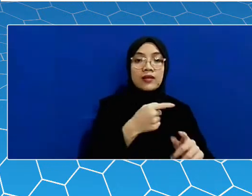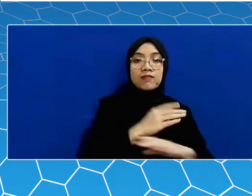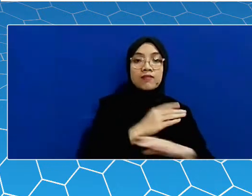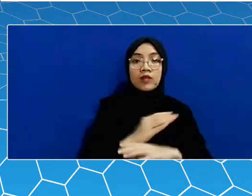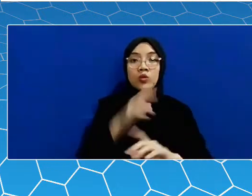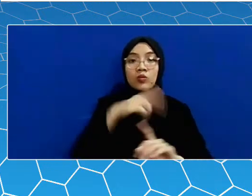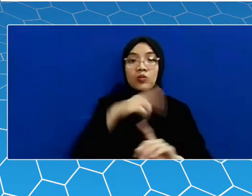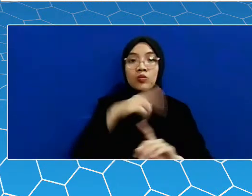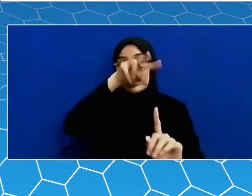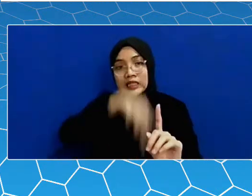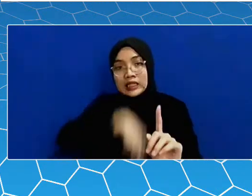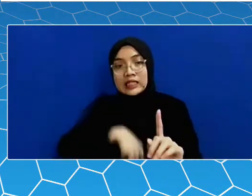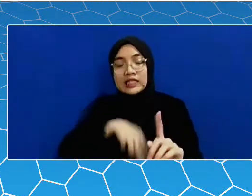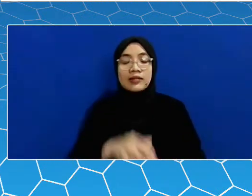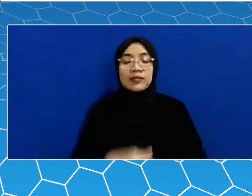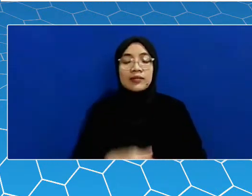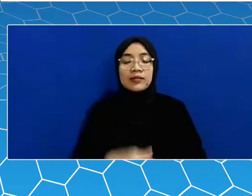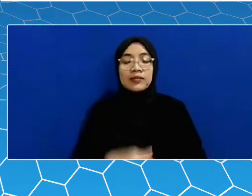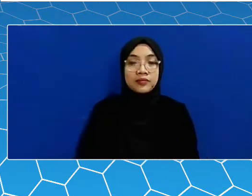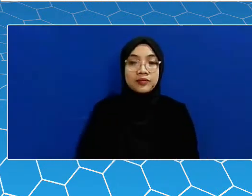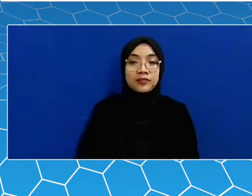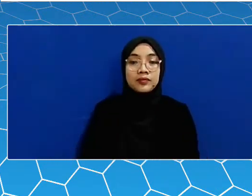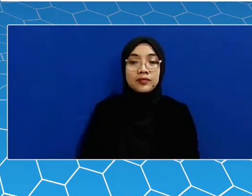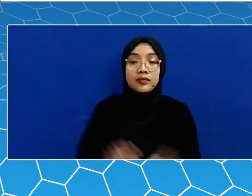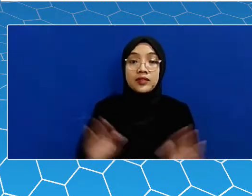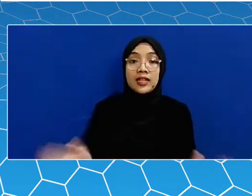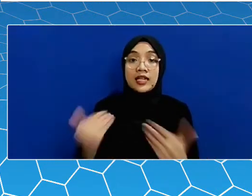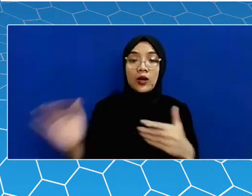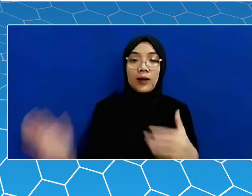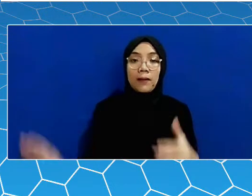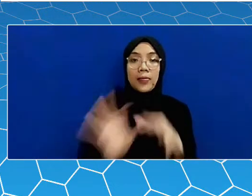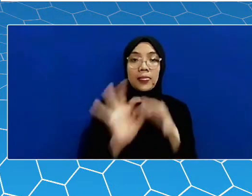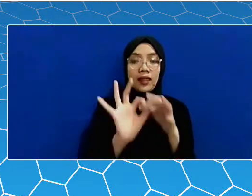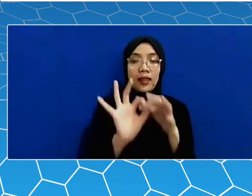local partners. It allows people to remotely book and